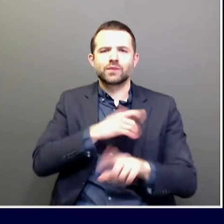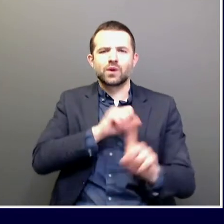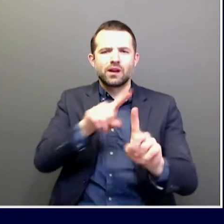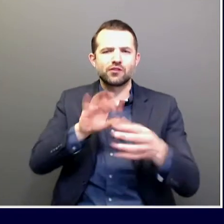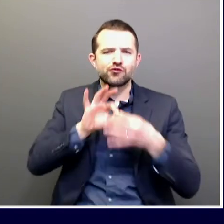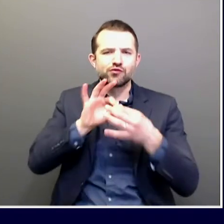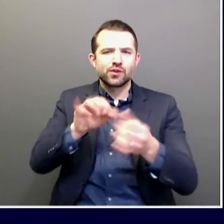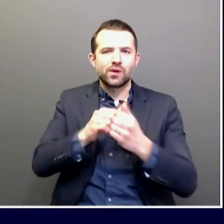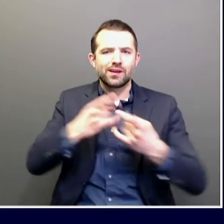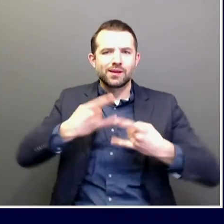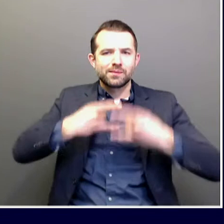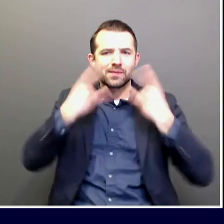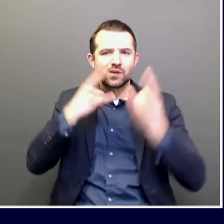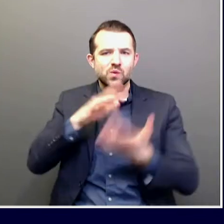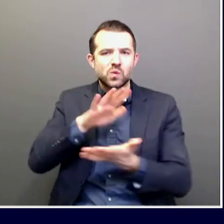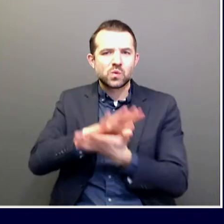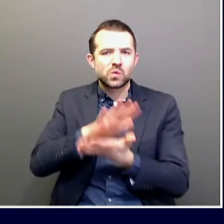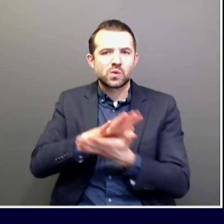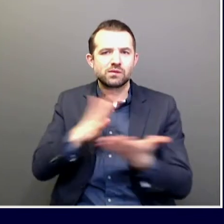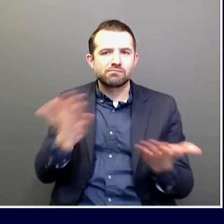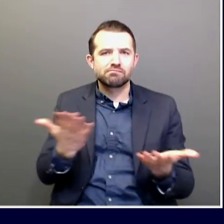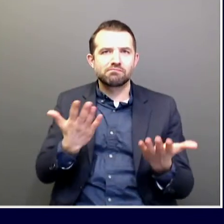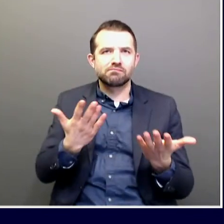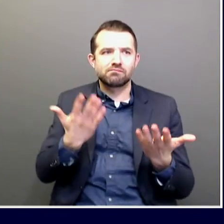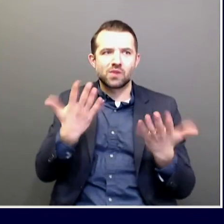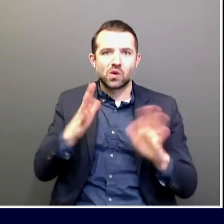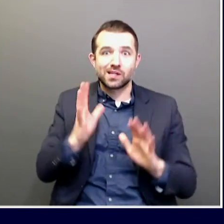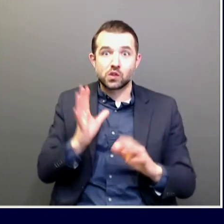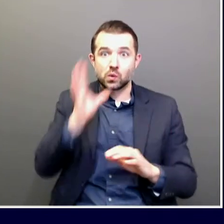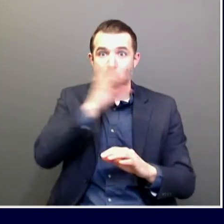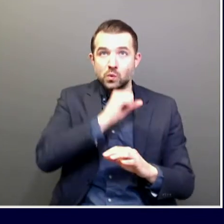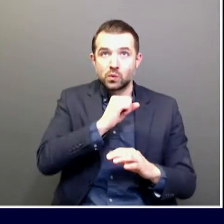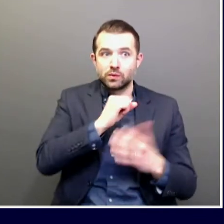think last week when we spoke, the